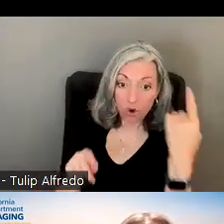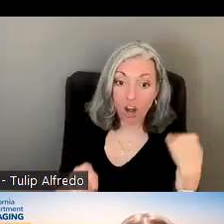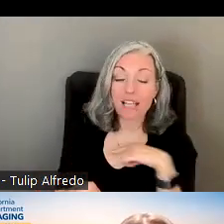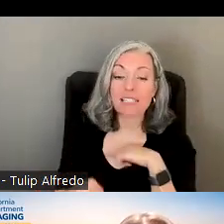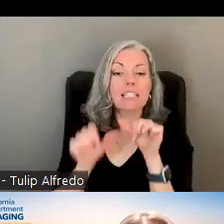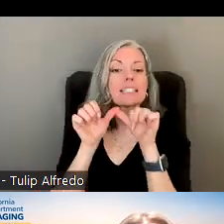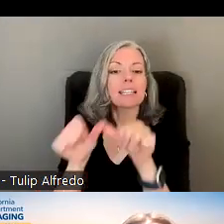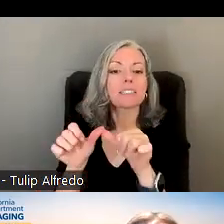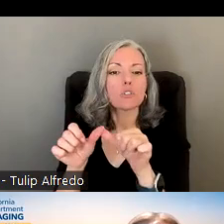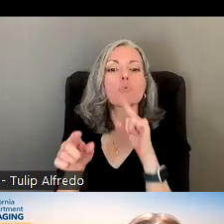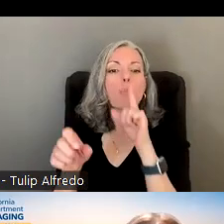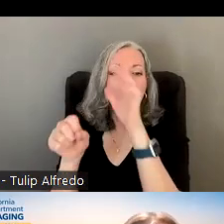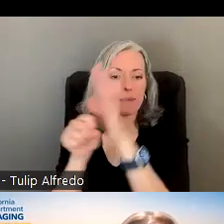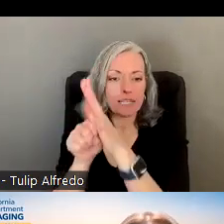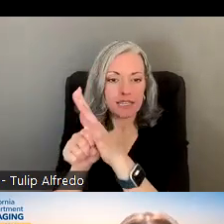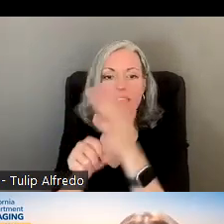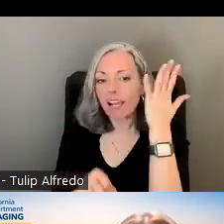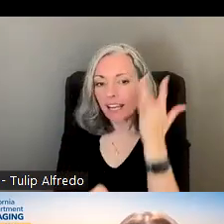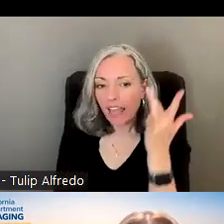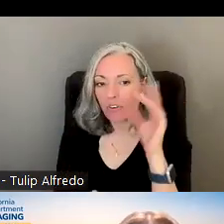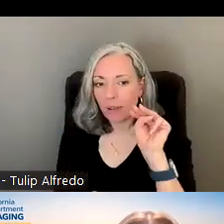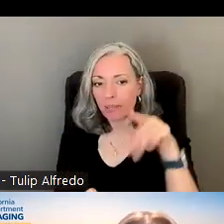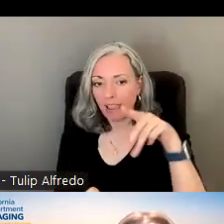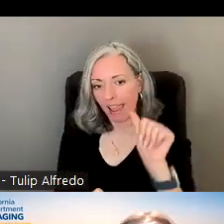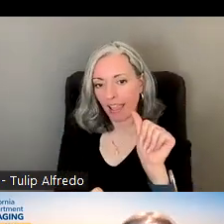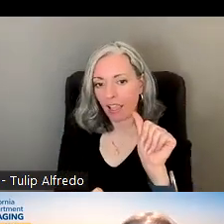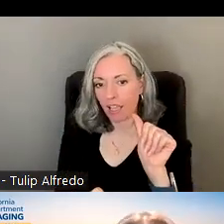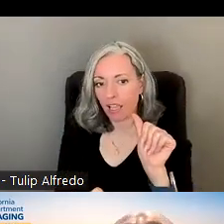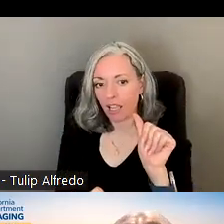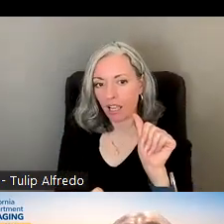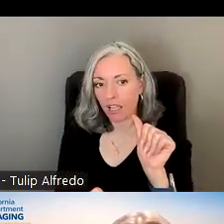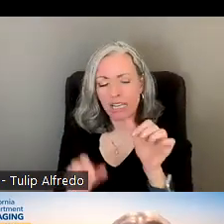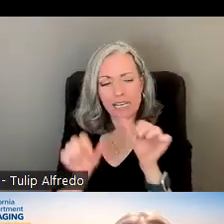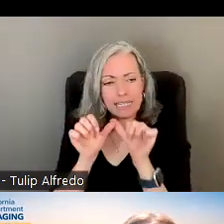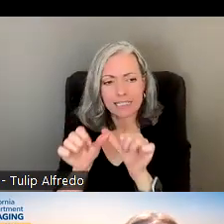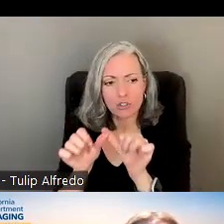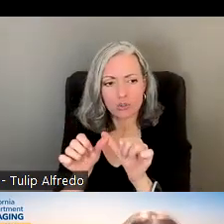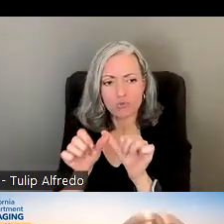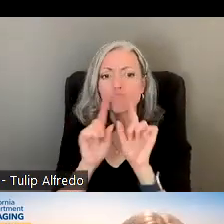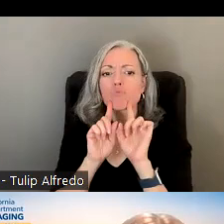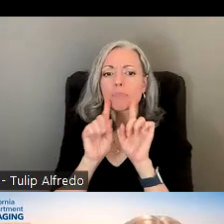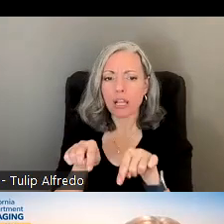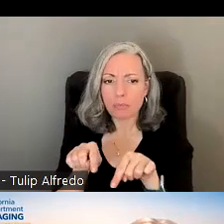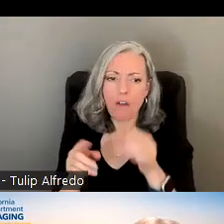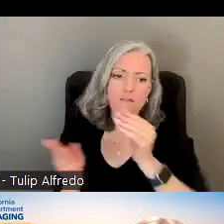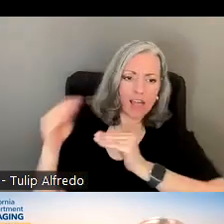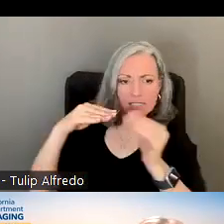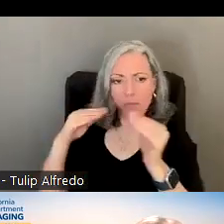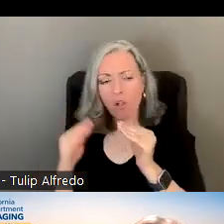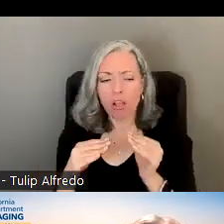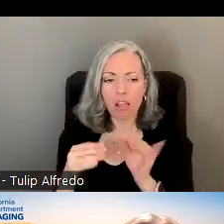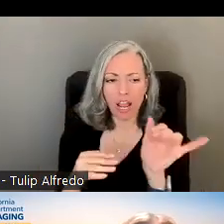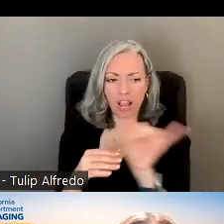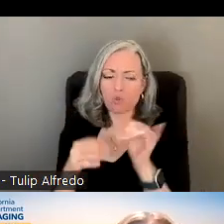continue to ensure that California's Master Plan for Aging remains responsive, remains flexible, and